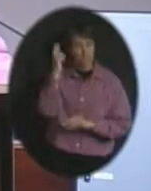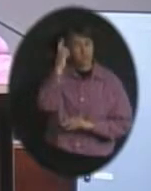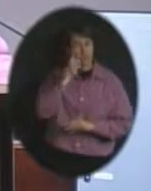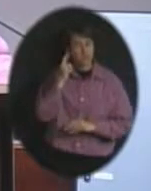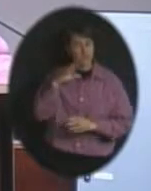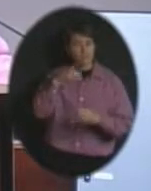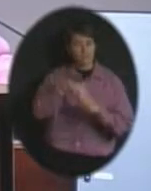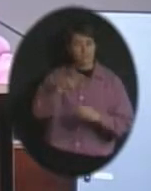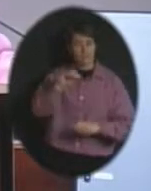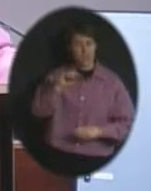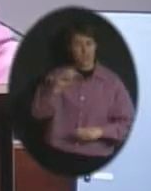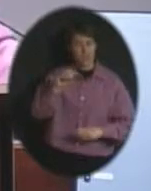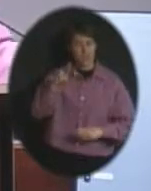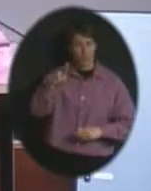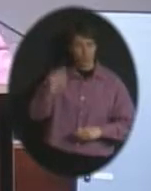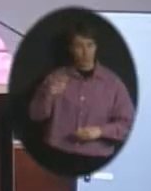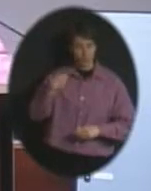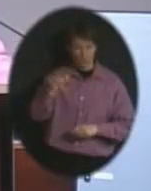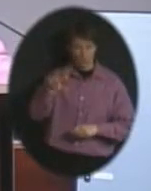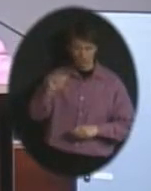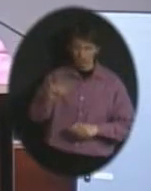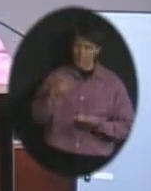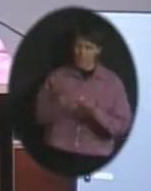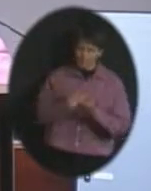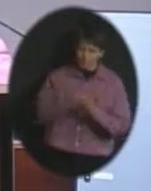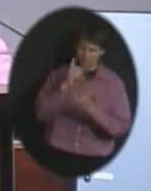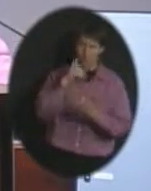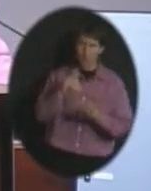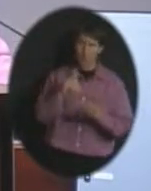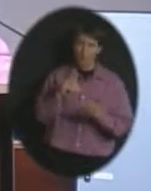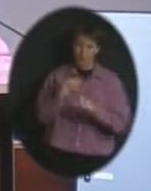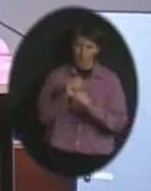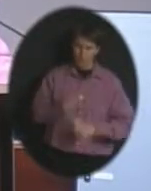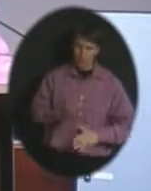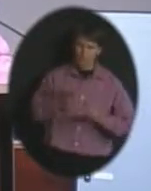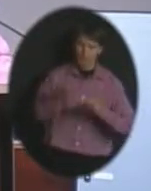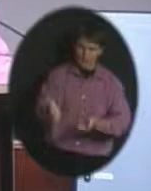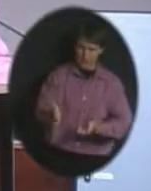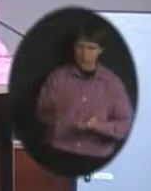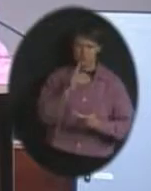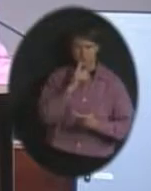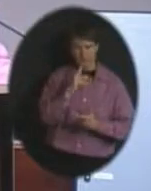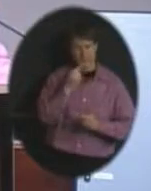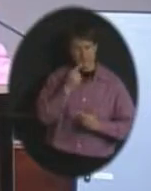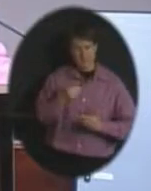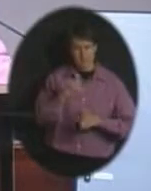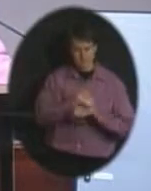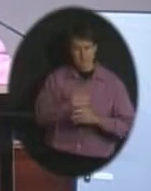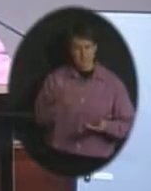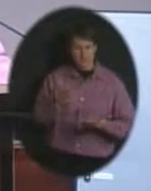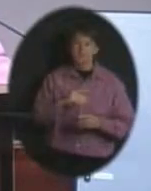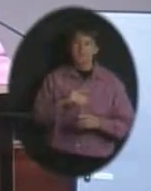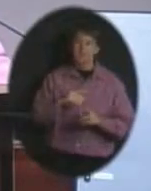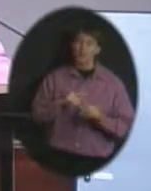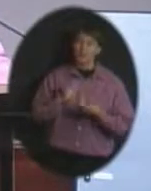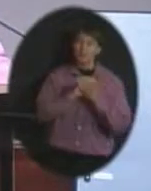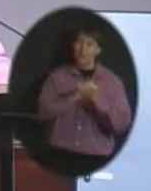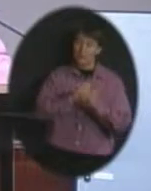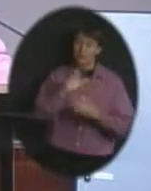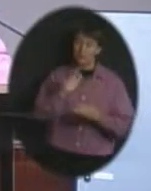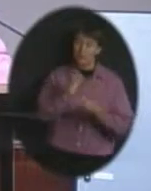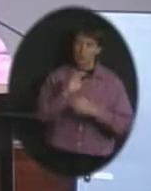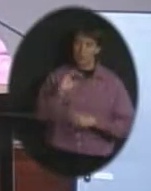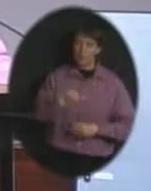Moore, Oklahoma, and he is cooking for a leaf worker. So we're thrilled he's there and miss him here tonight, though. Congratulations to the Olathe Culinary